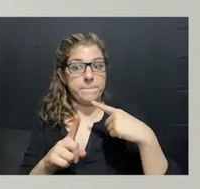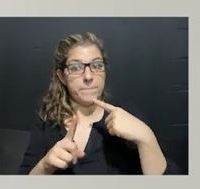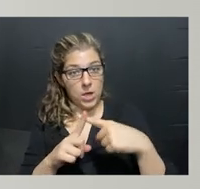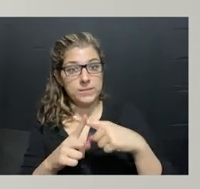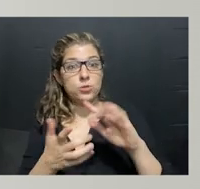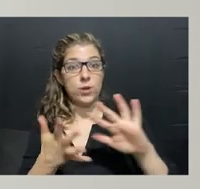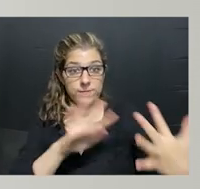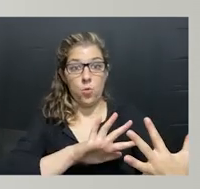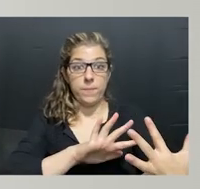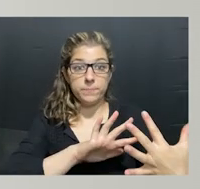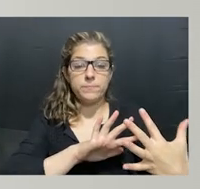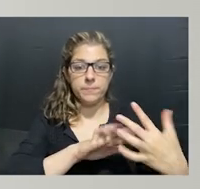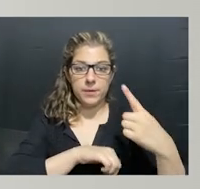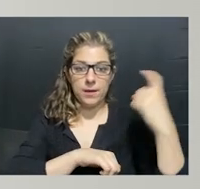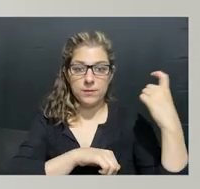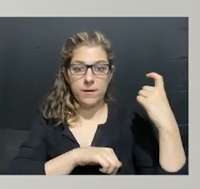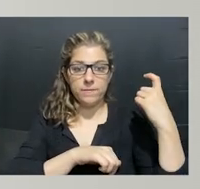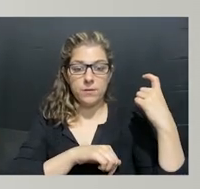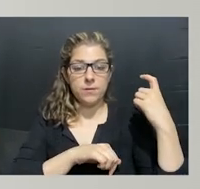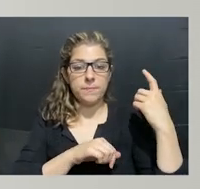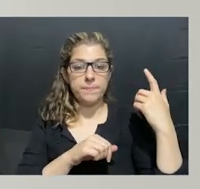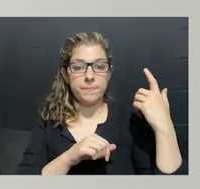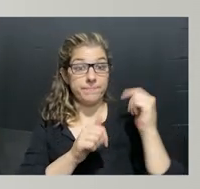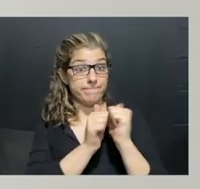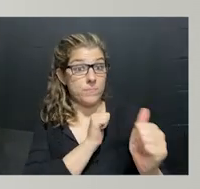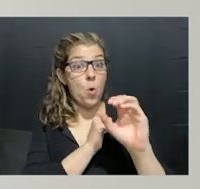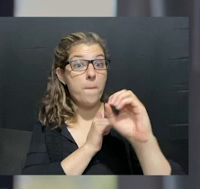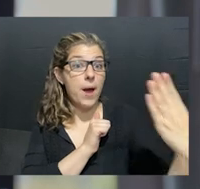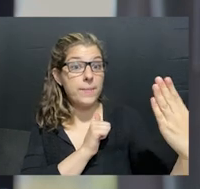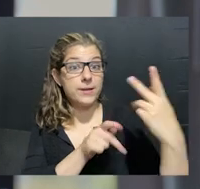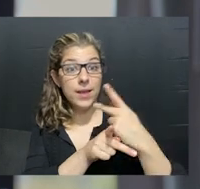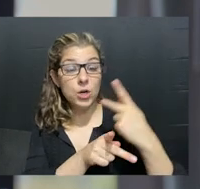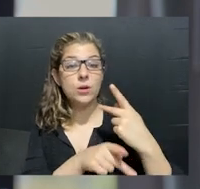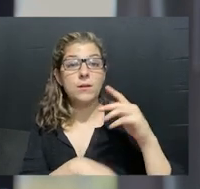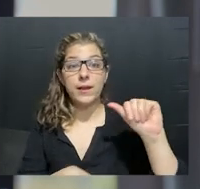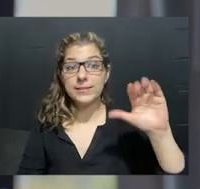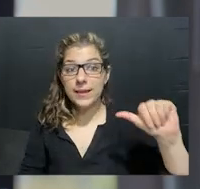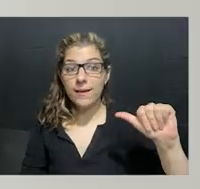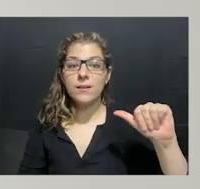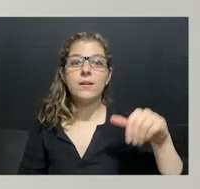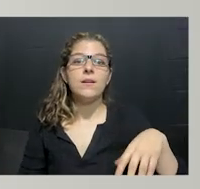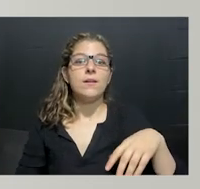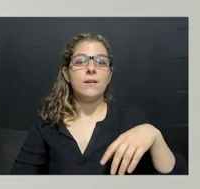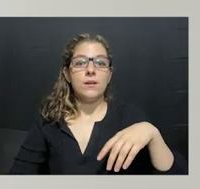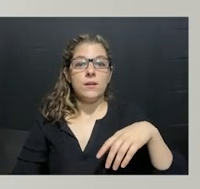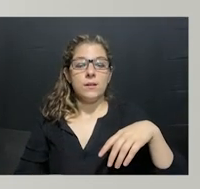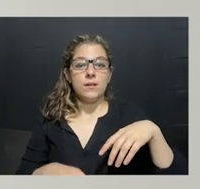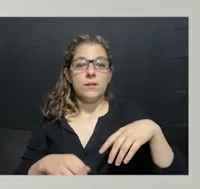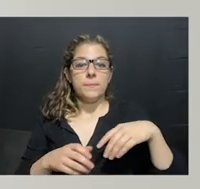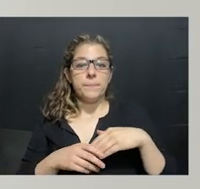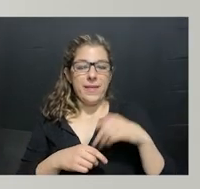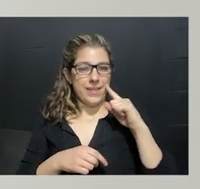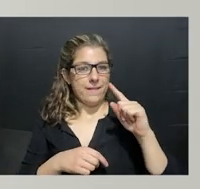positively transformed as a result of the passage of Obamacare, which was much disparaged, which